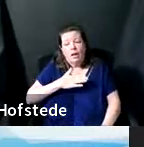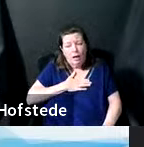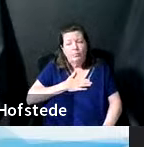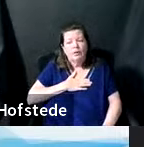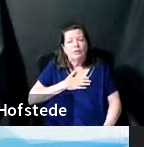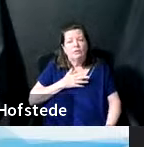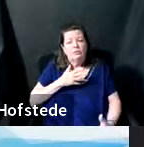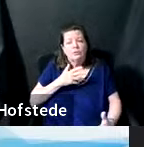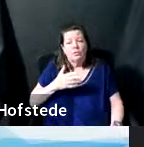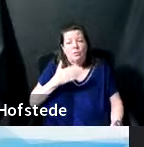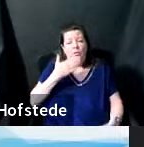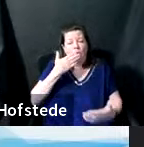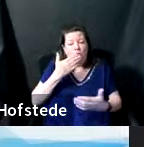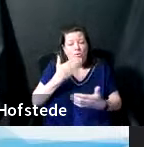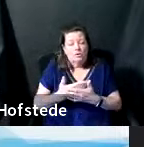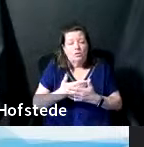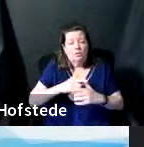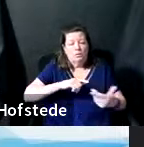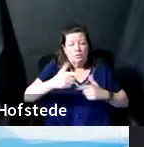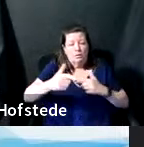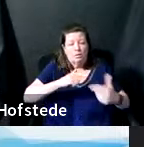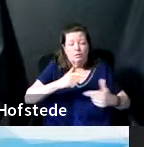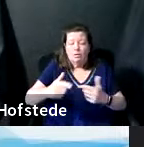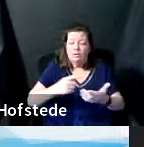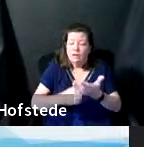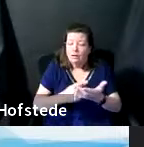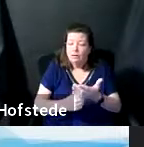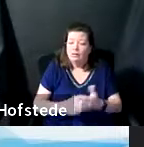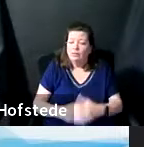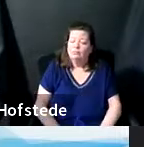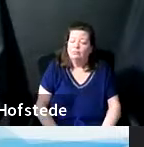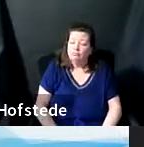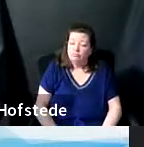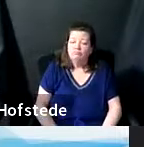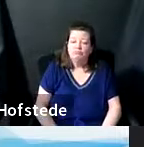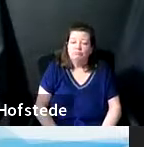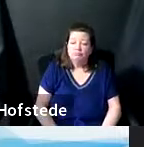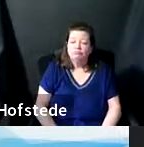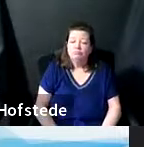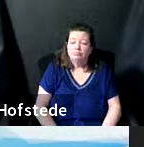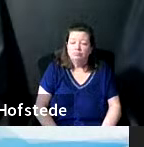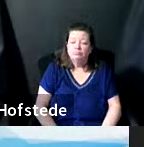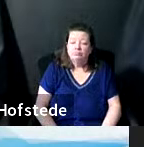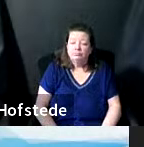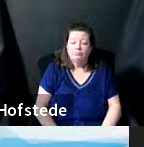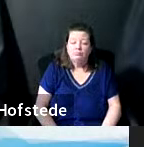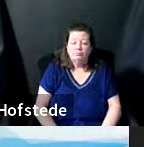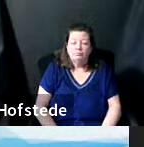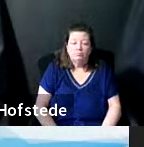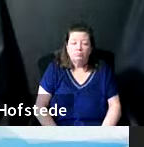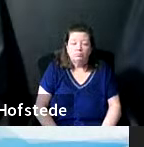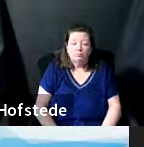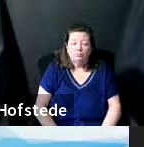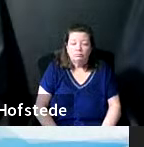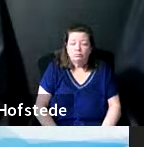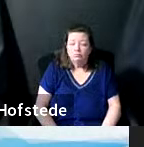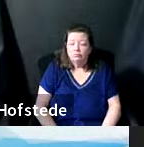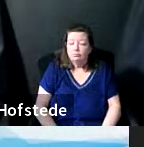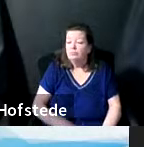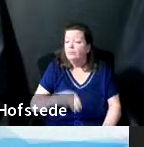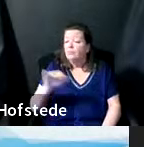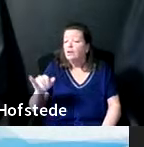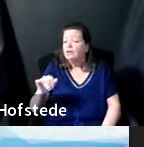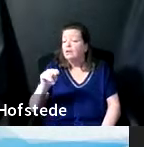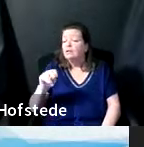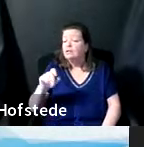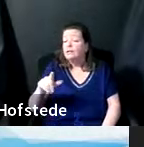we had good dialogue and good discussion. So thanks everyone. Thanks, Frank. Johnell, anything else you want to say before